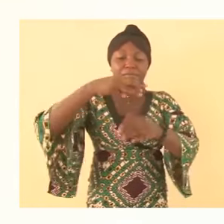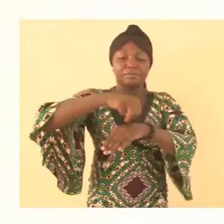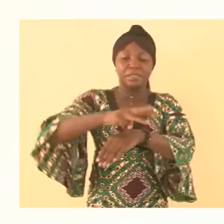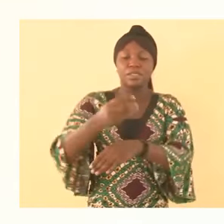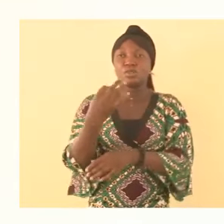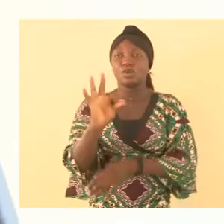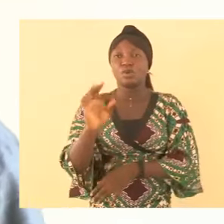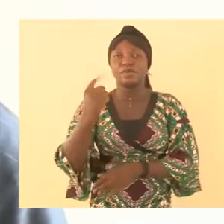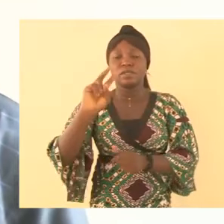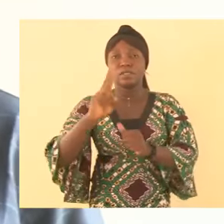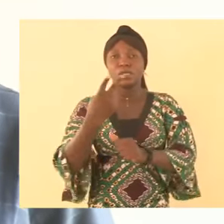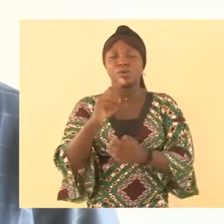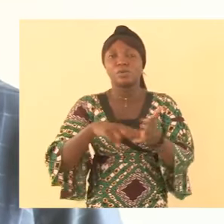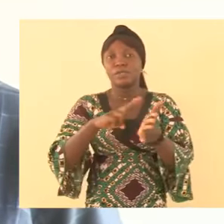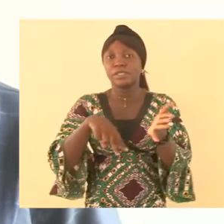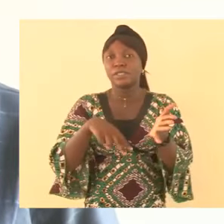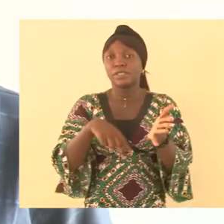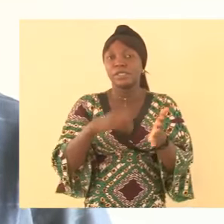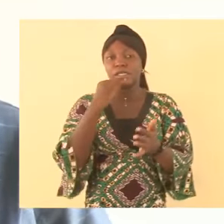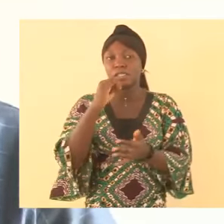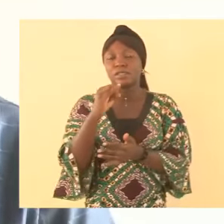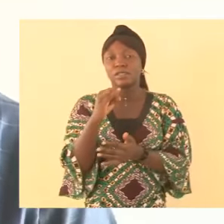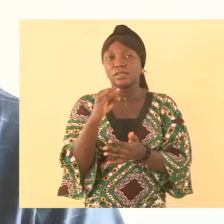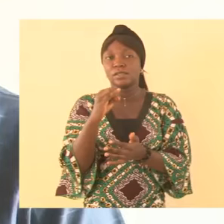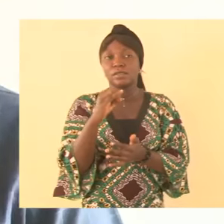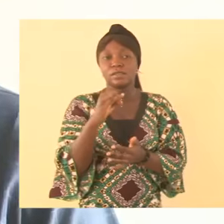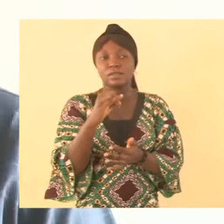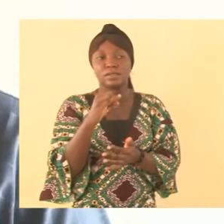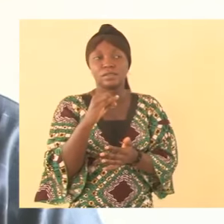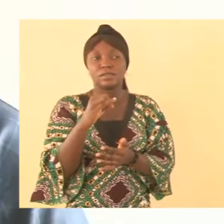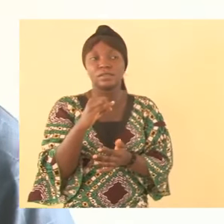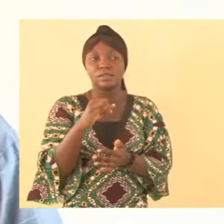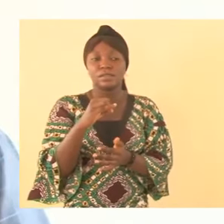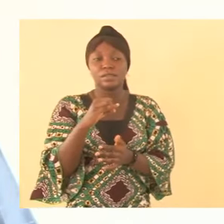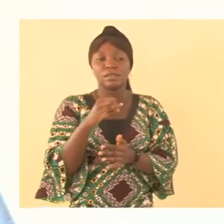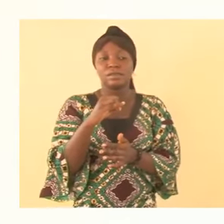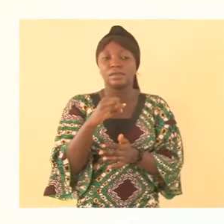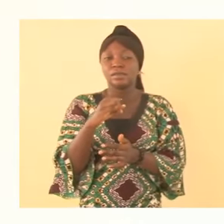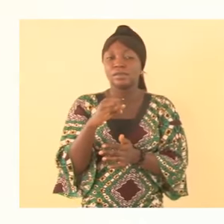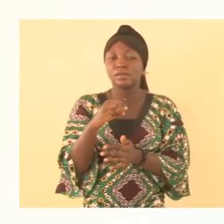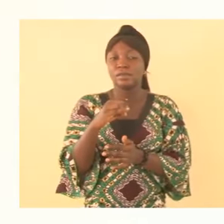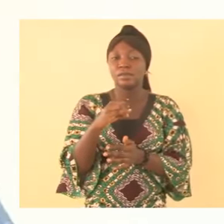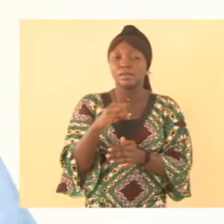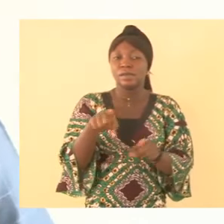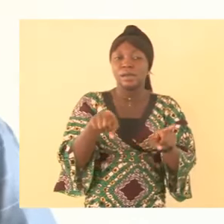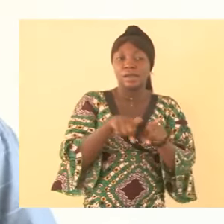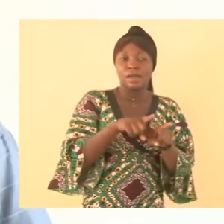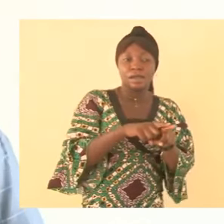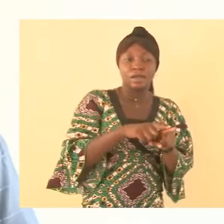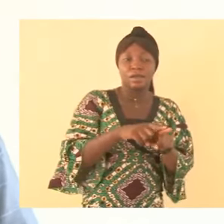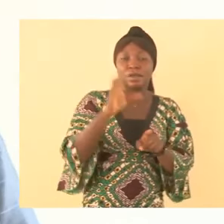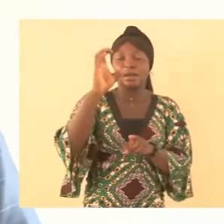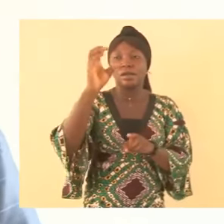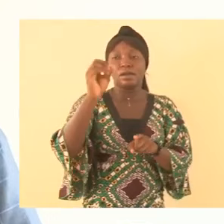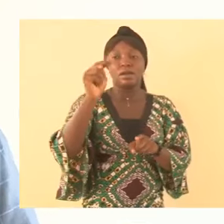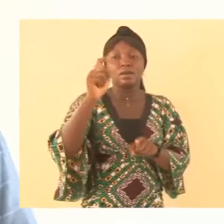of the second reading is like a contrast